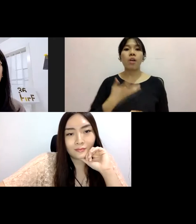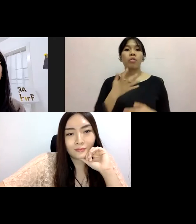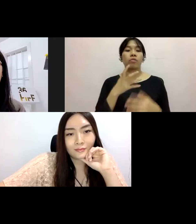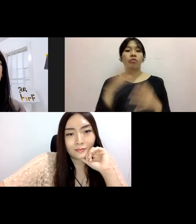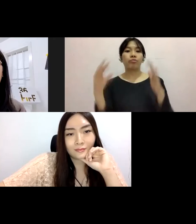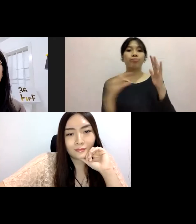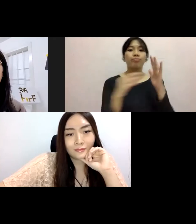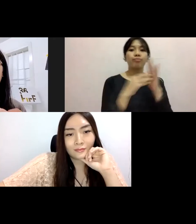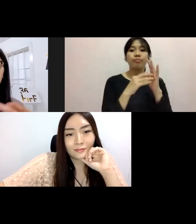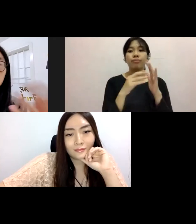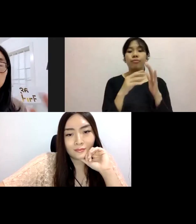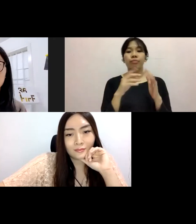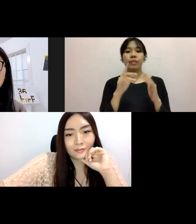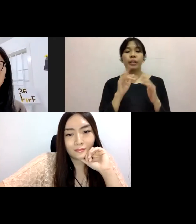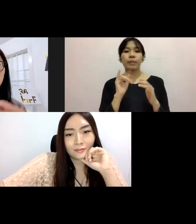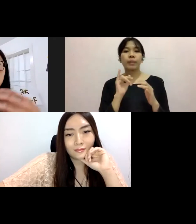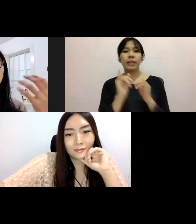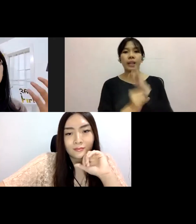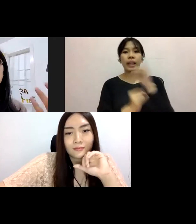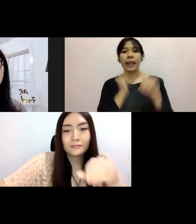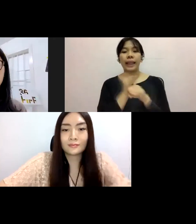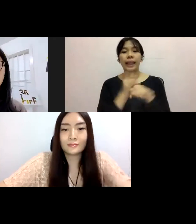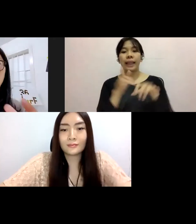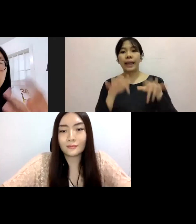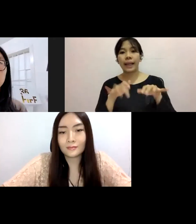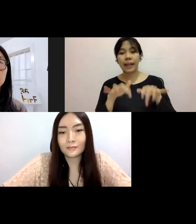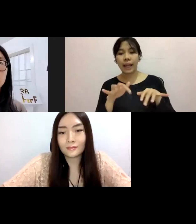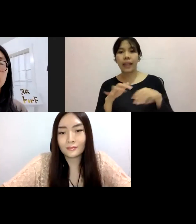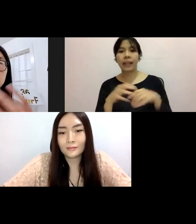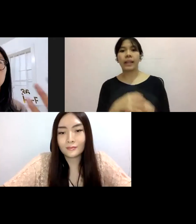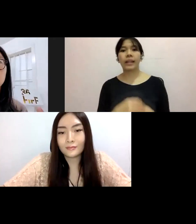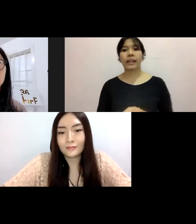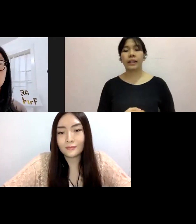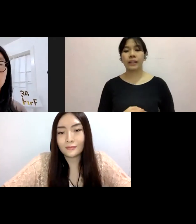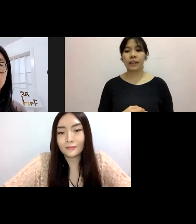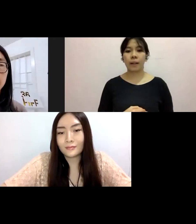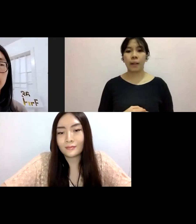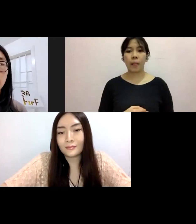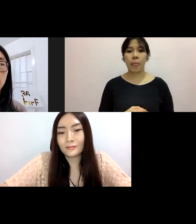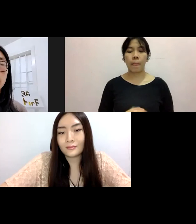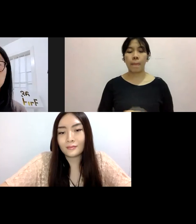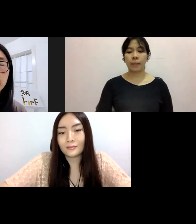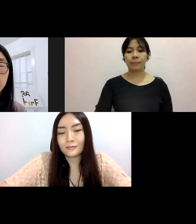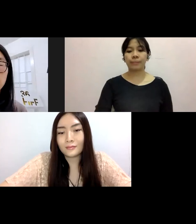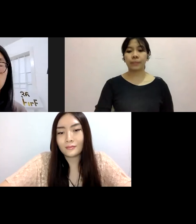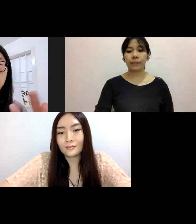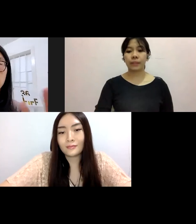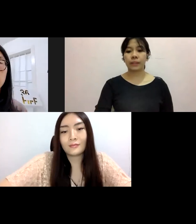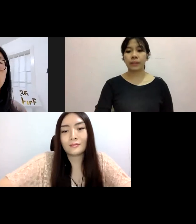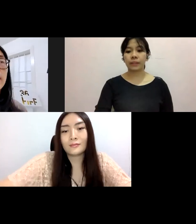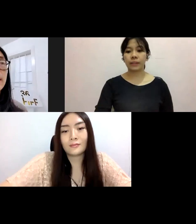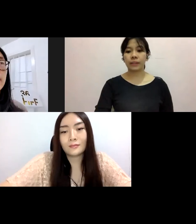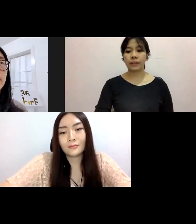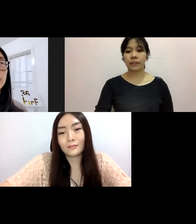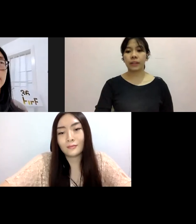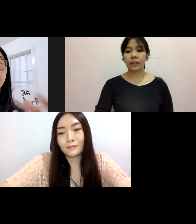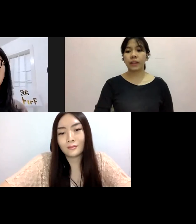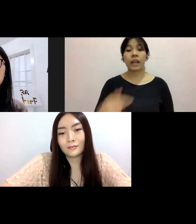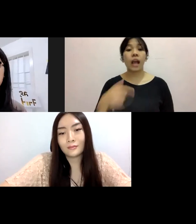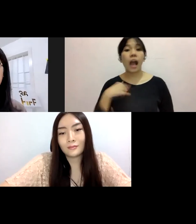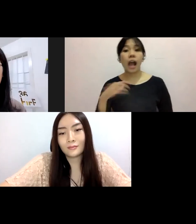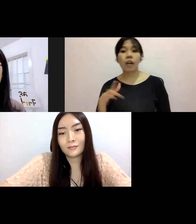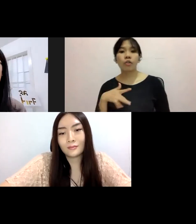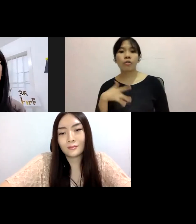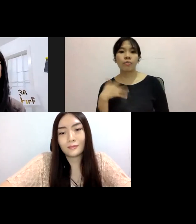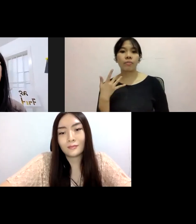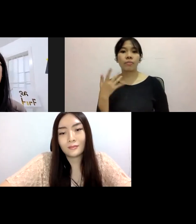sister. Because of COVID, I hadn't been able to see her for like a